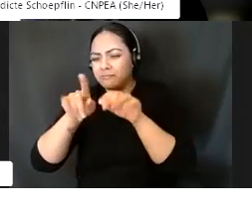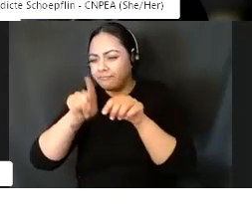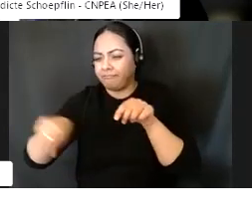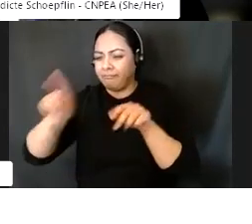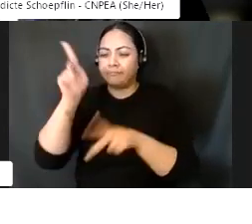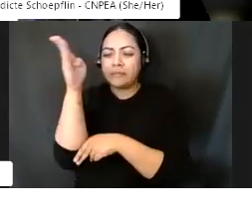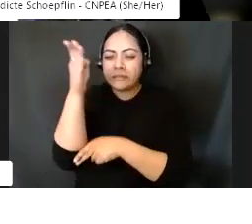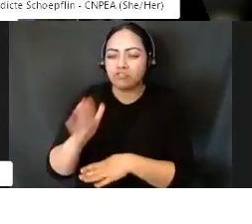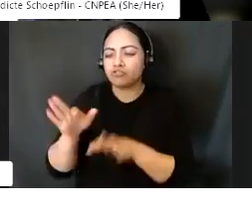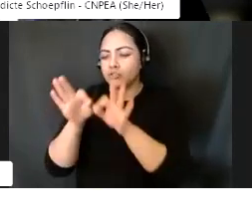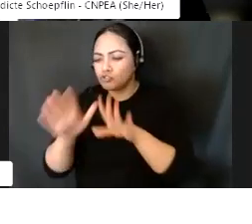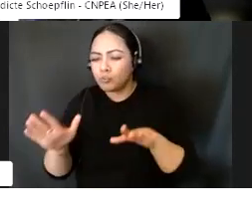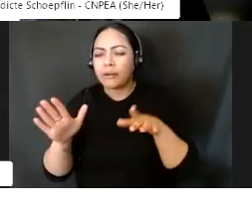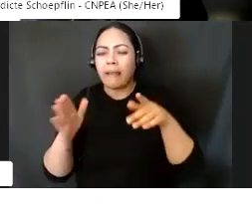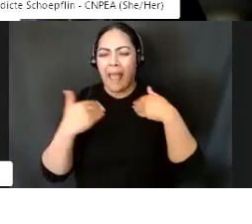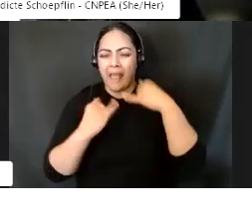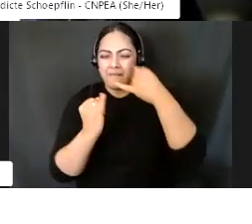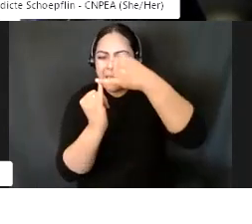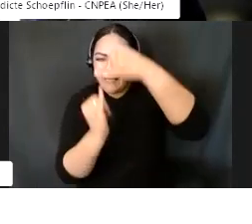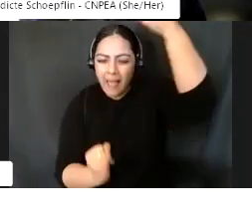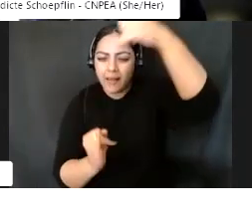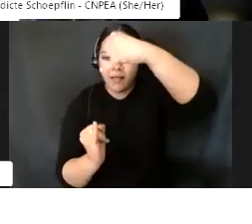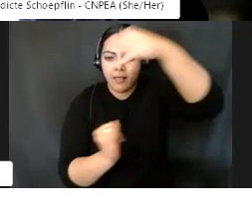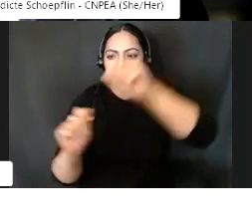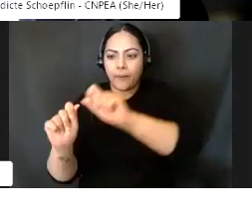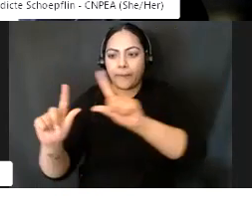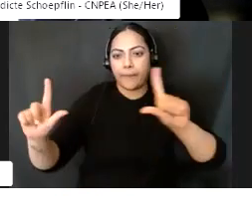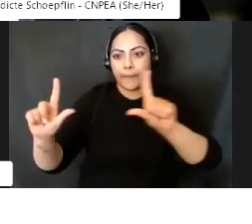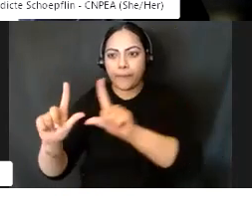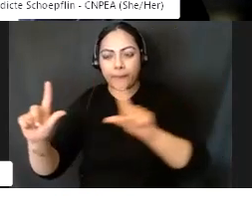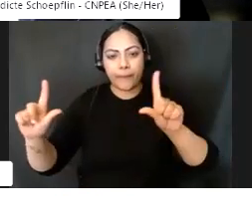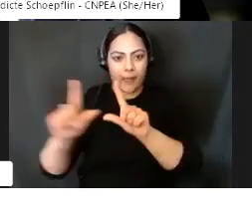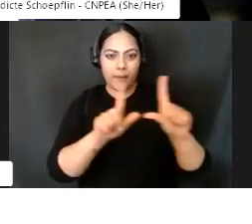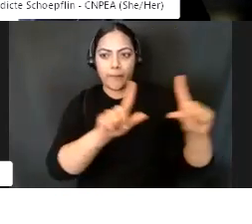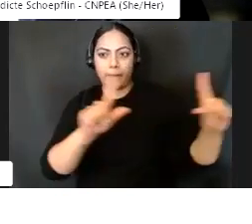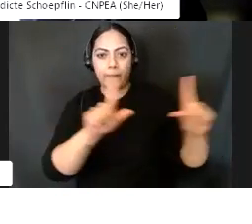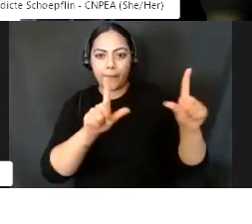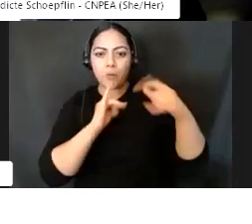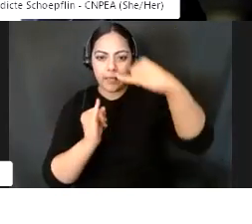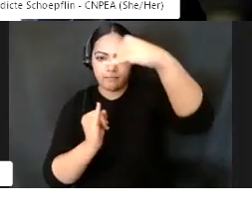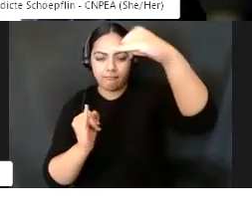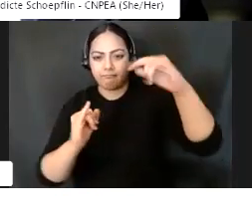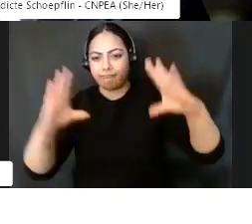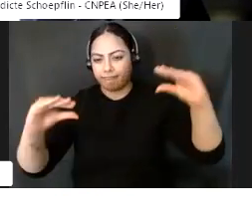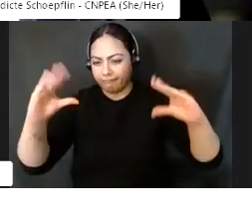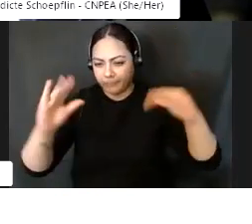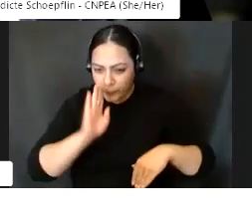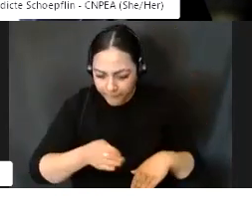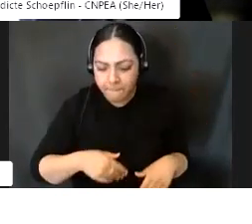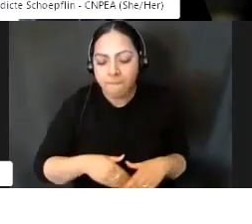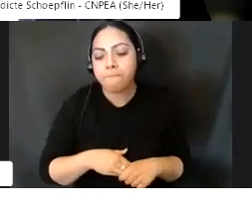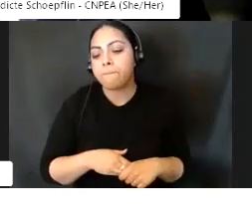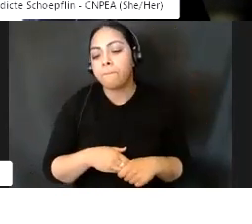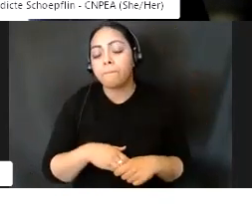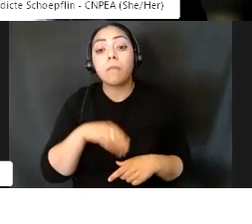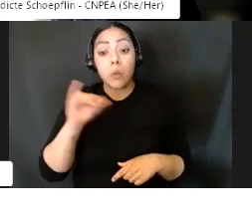right to make things bigger or smaller. We have also enabled closed captioning, so you should be able to turn that on if you